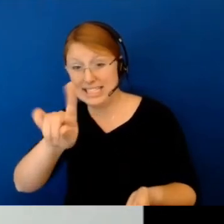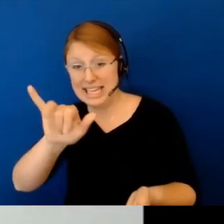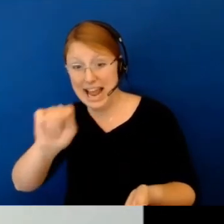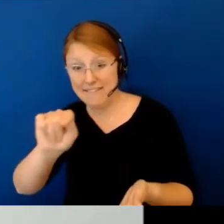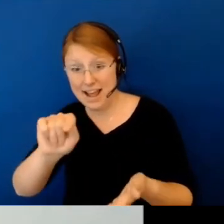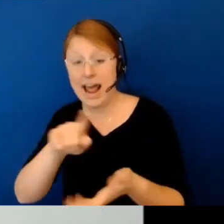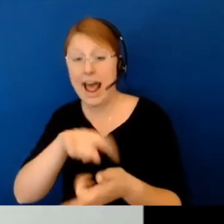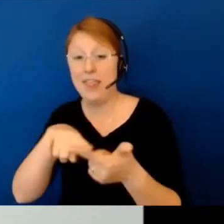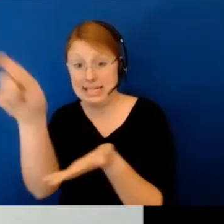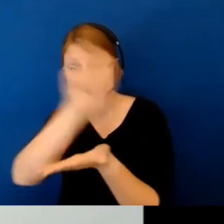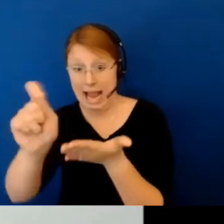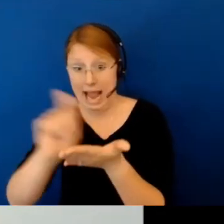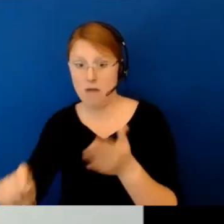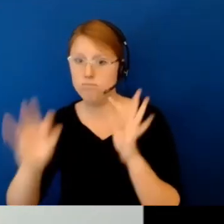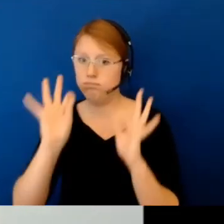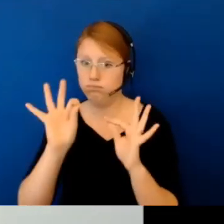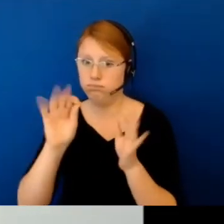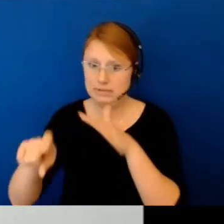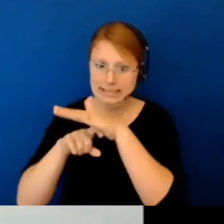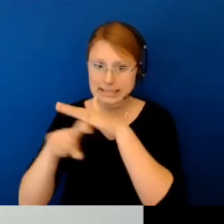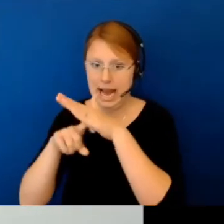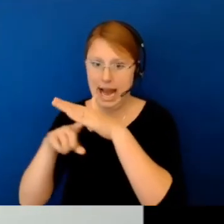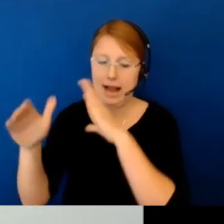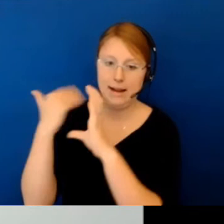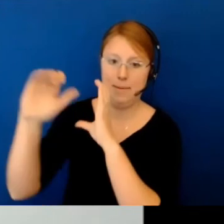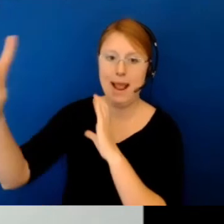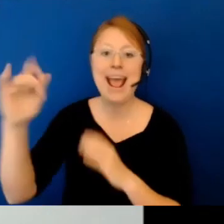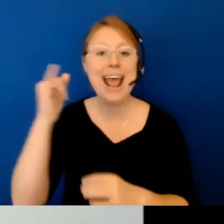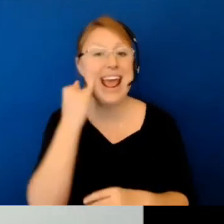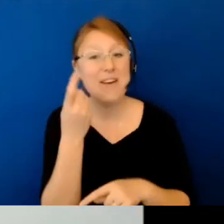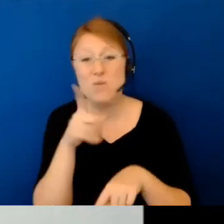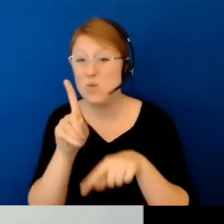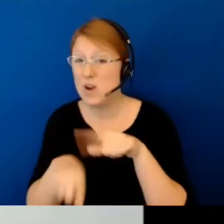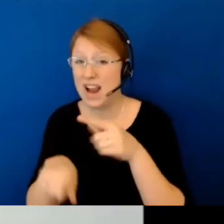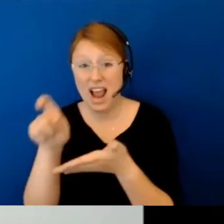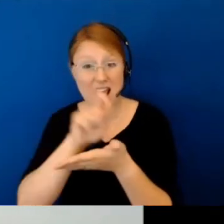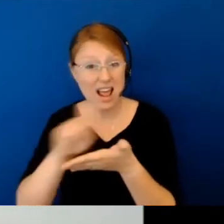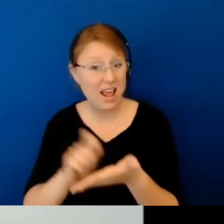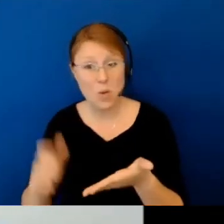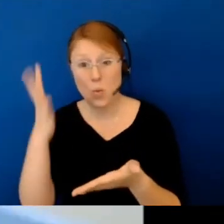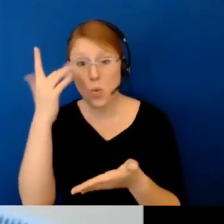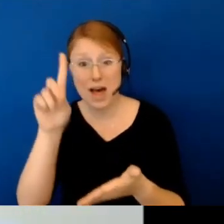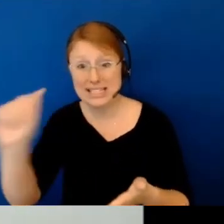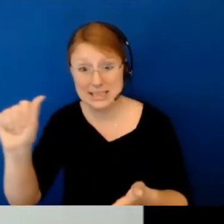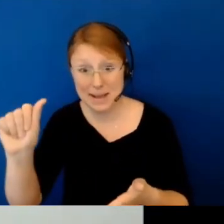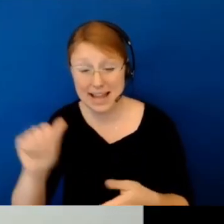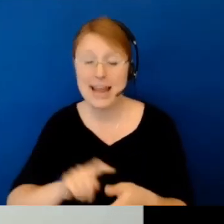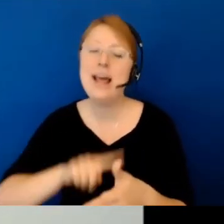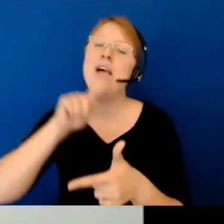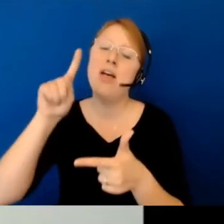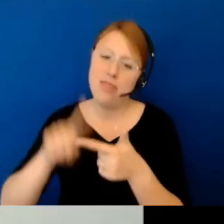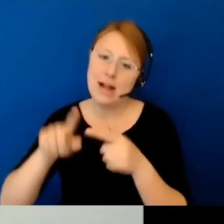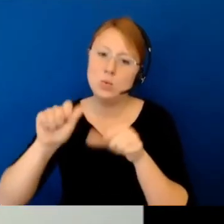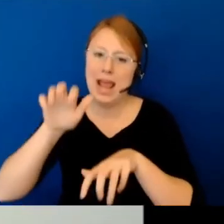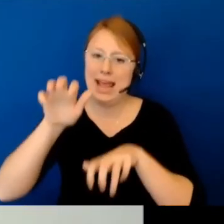3rd. Your second option is to return your ballot by mail using the envelopes that have been sent to